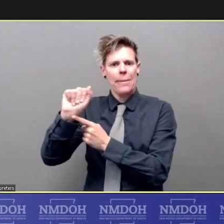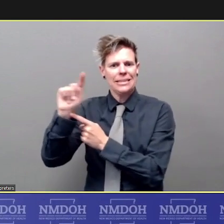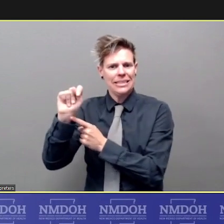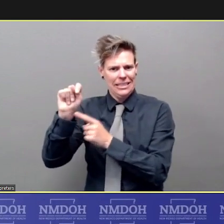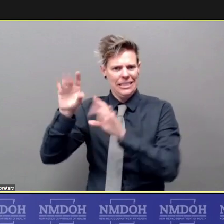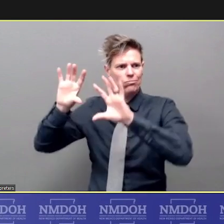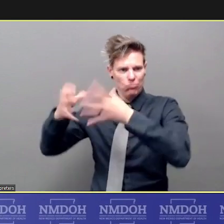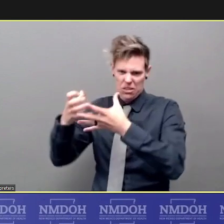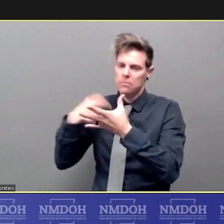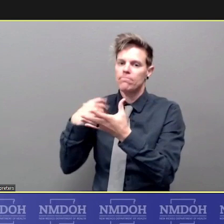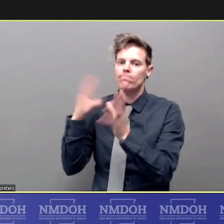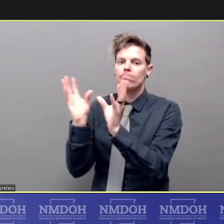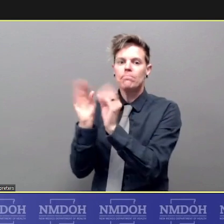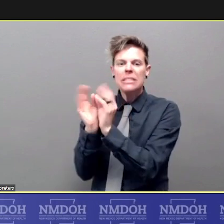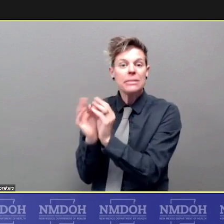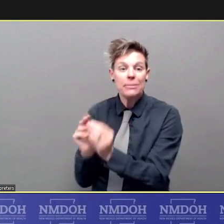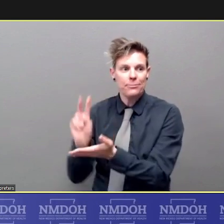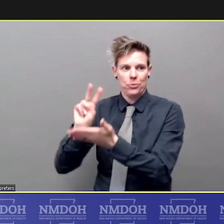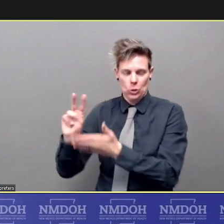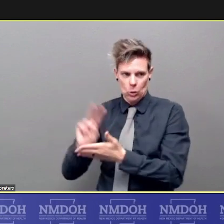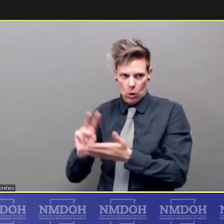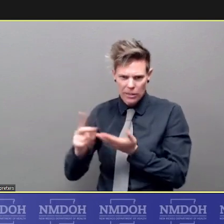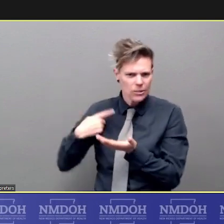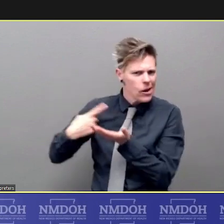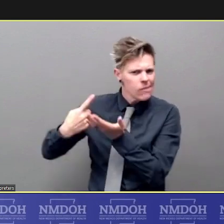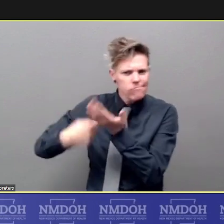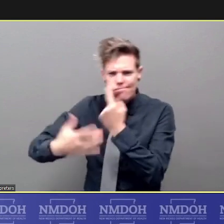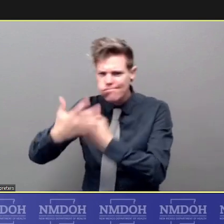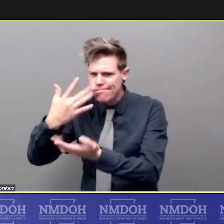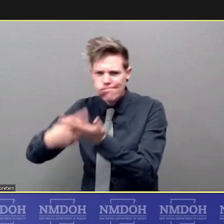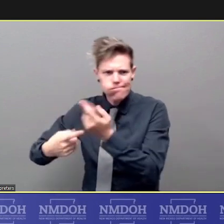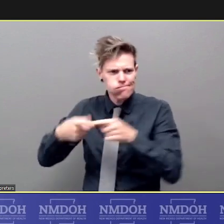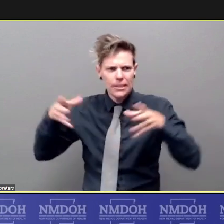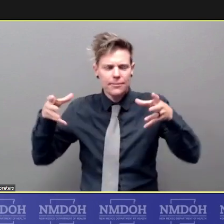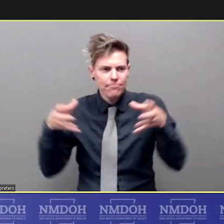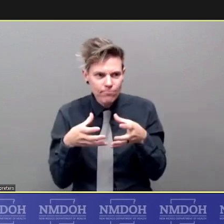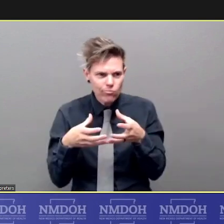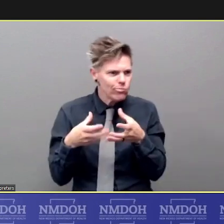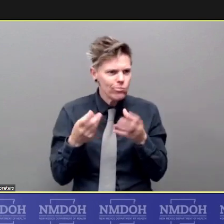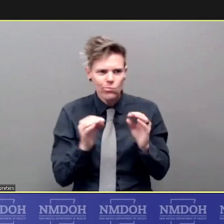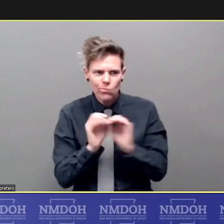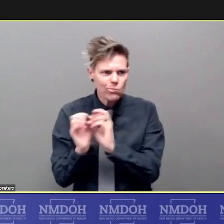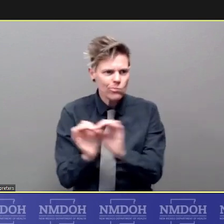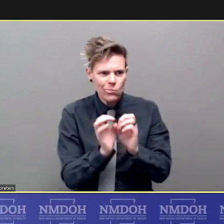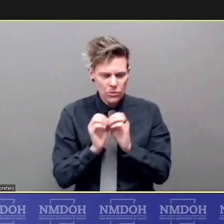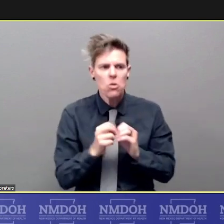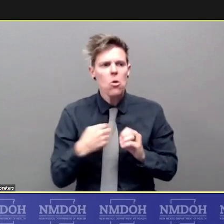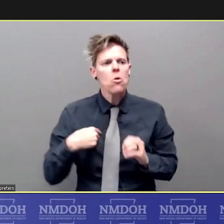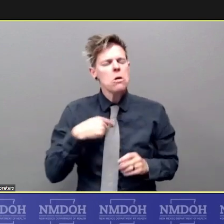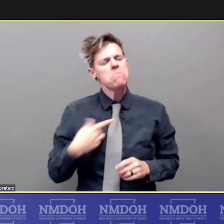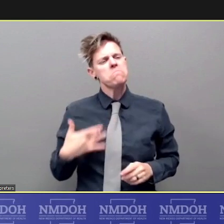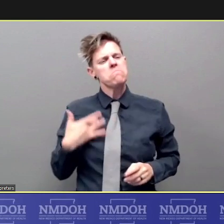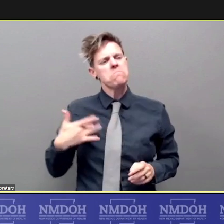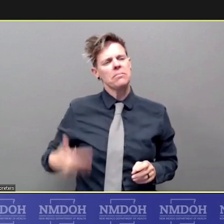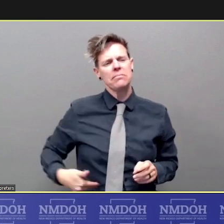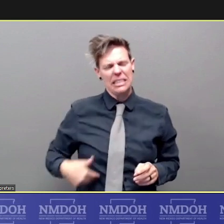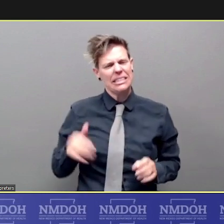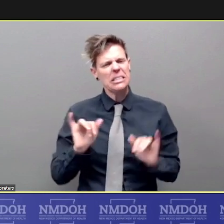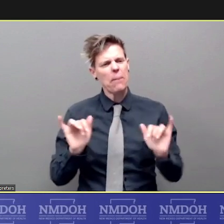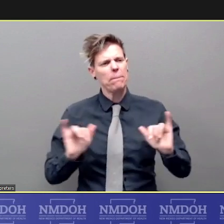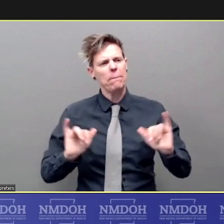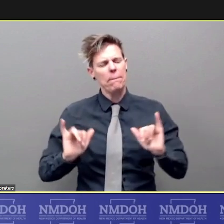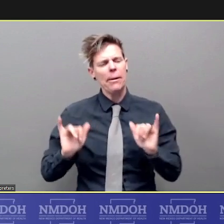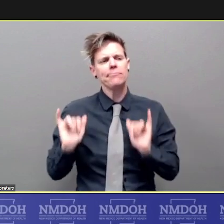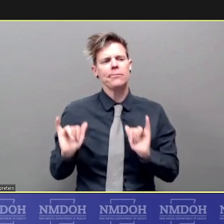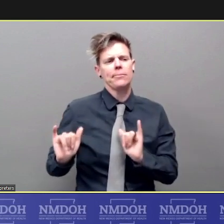modeling team and our models, because we have a bunch of them, are projecting something very similar to what has already happened in England, which